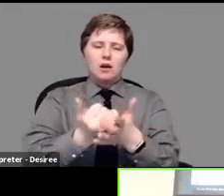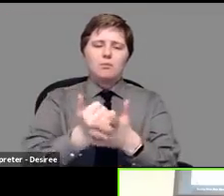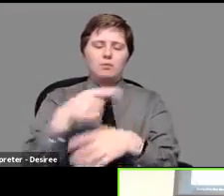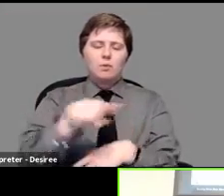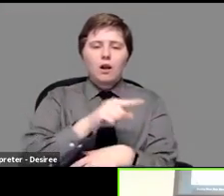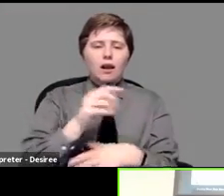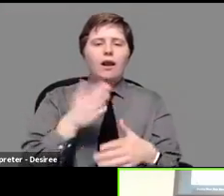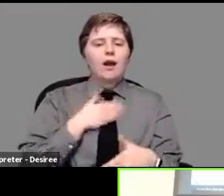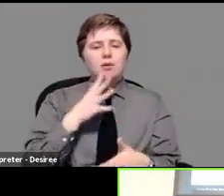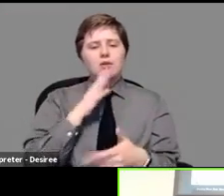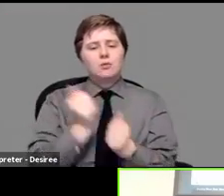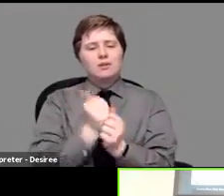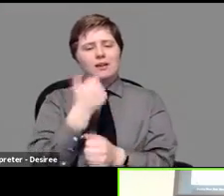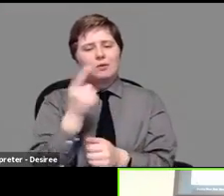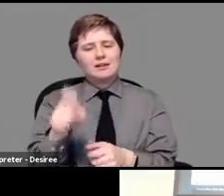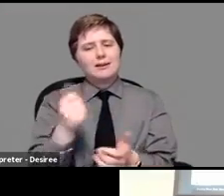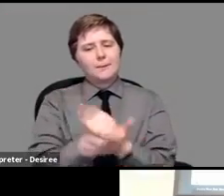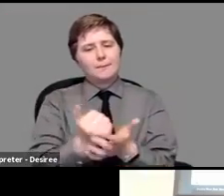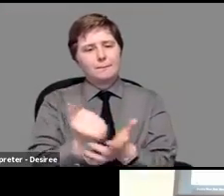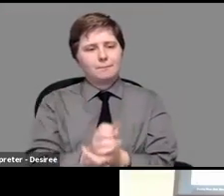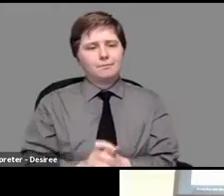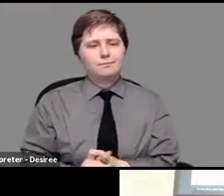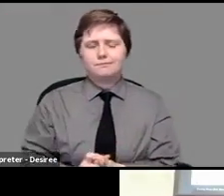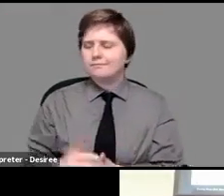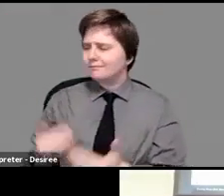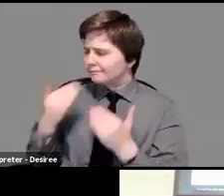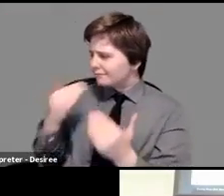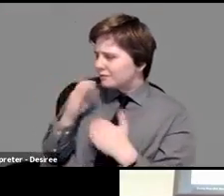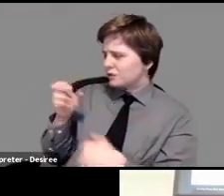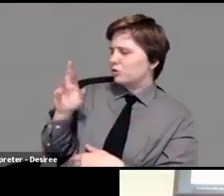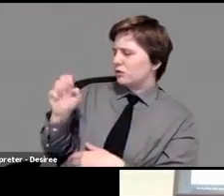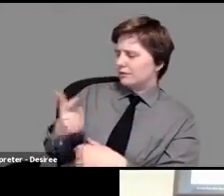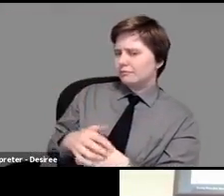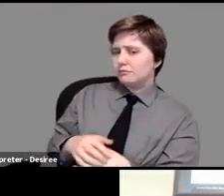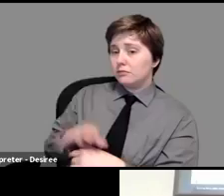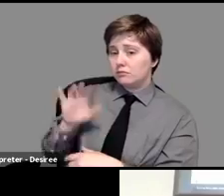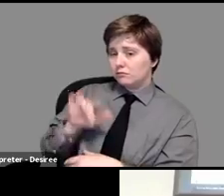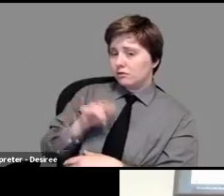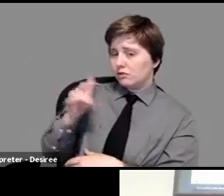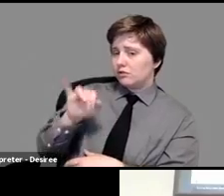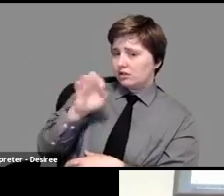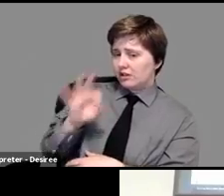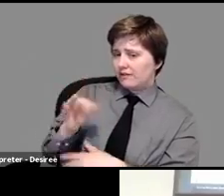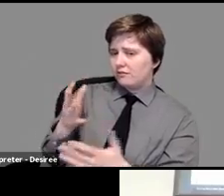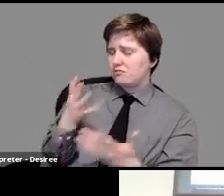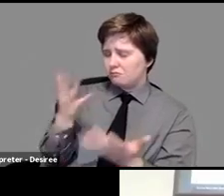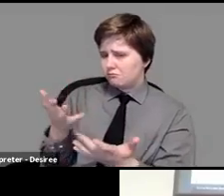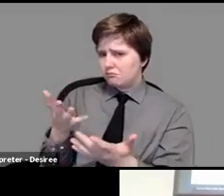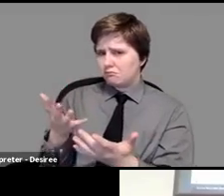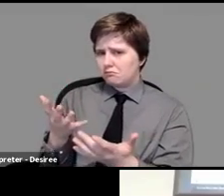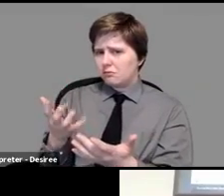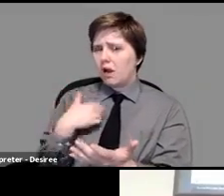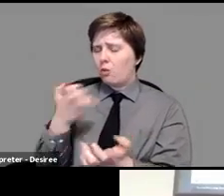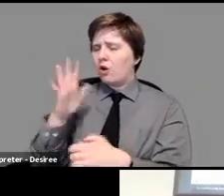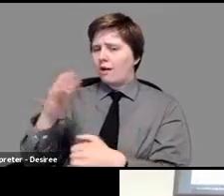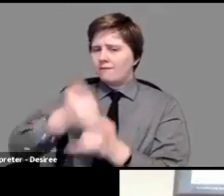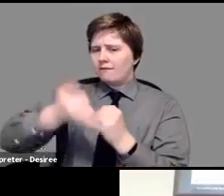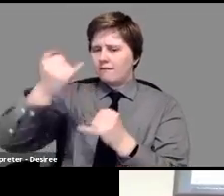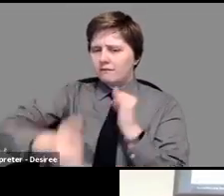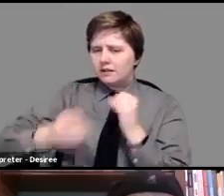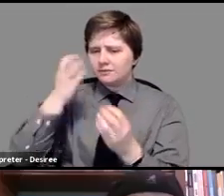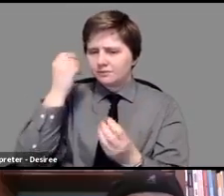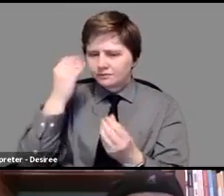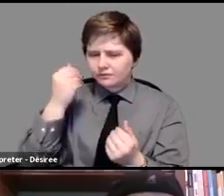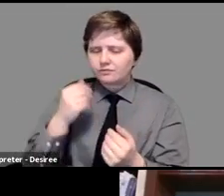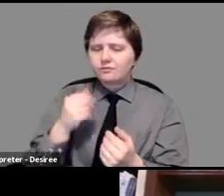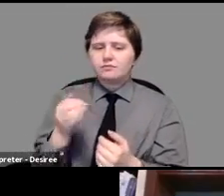to anyone who needs help. Thank you for that, Craig. Jeff, I'm going to go over to you, because I want to just get your final thoughts on